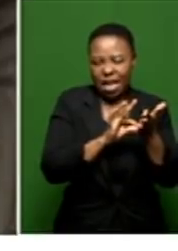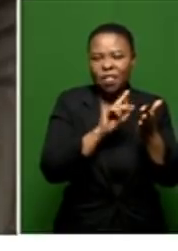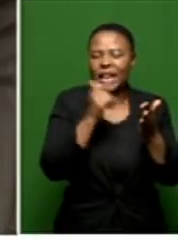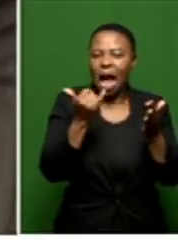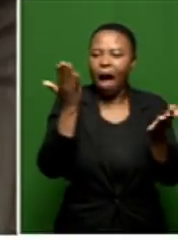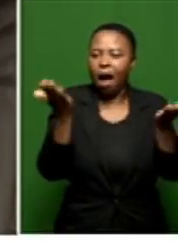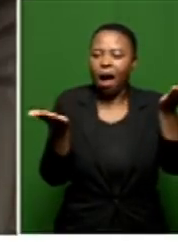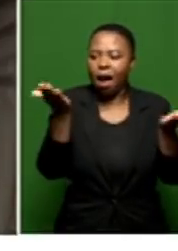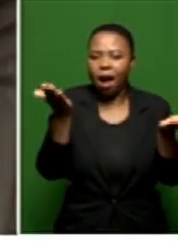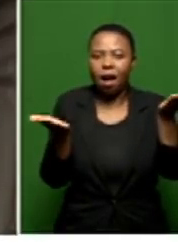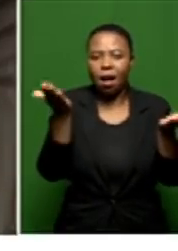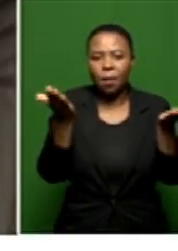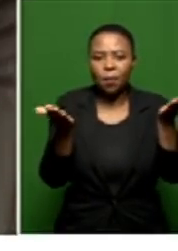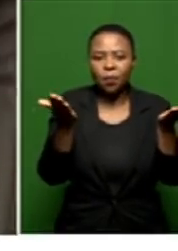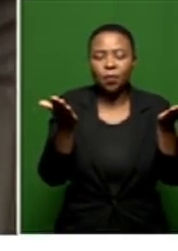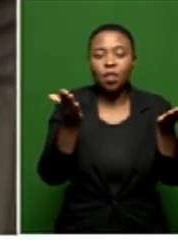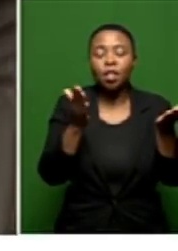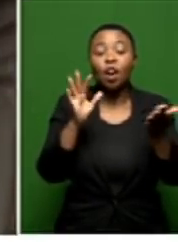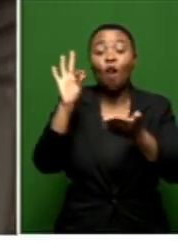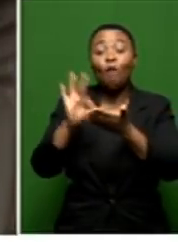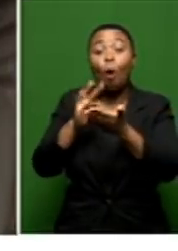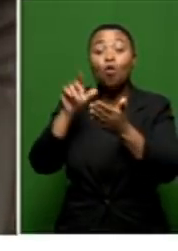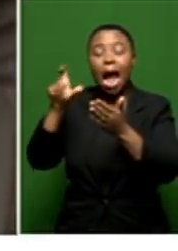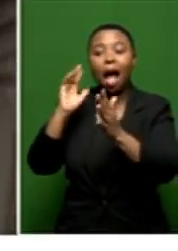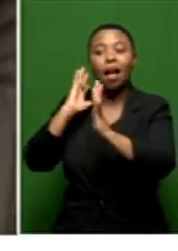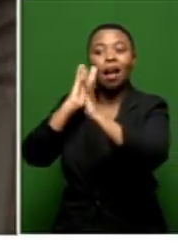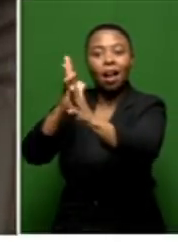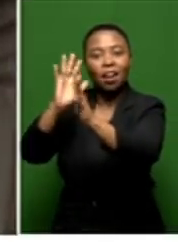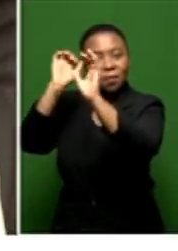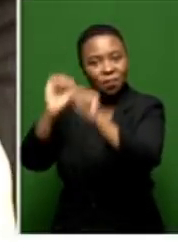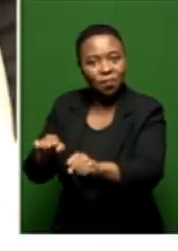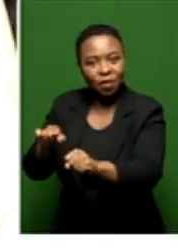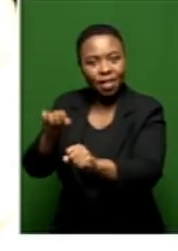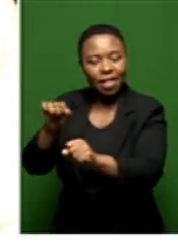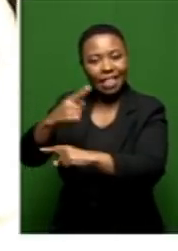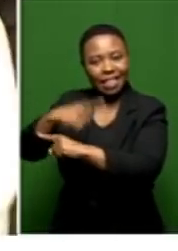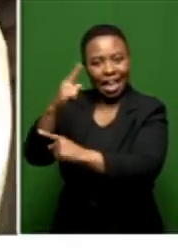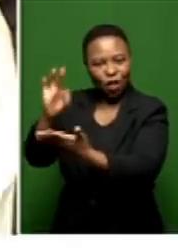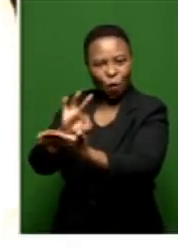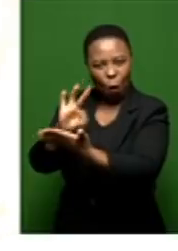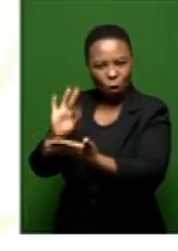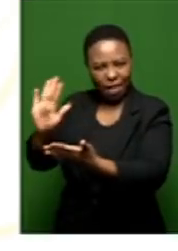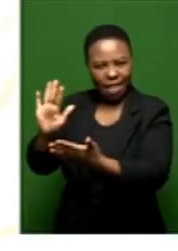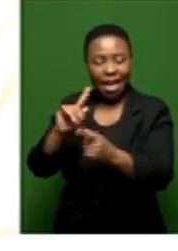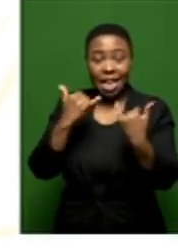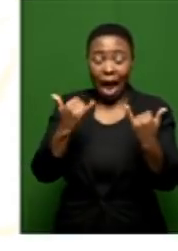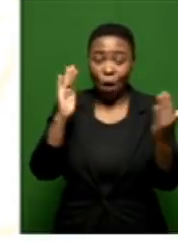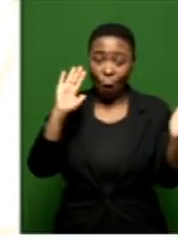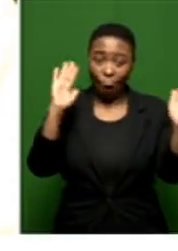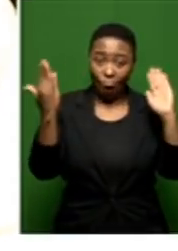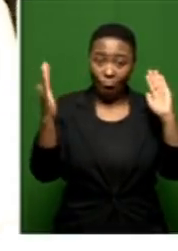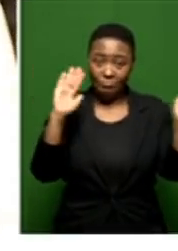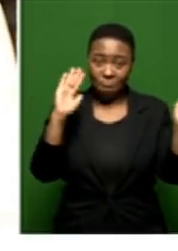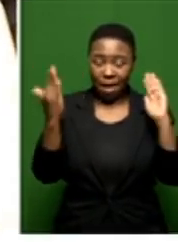proportion of those voters who did turn up on voting day. And what we will see when you compare